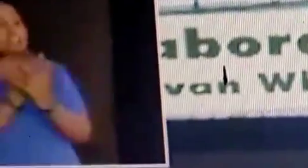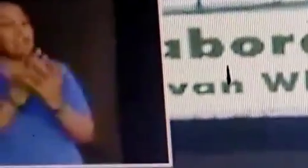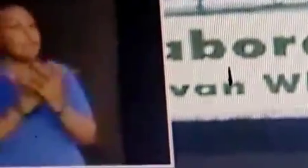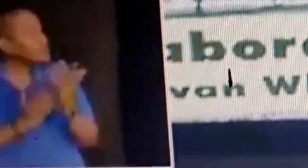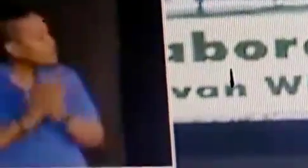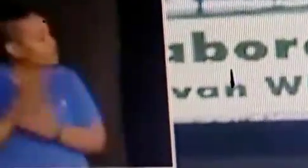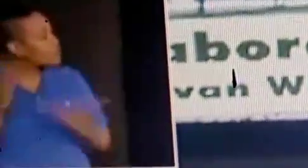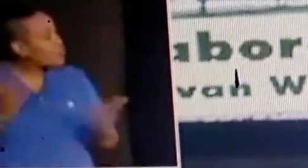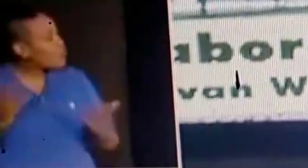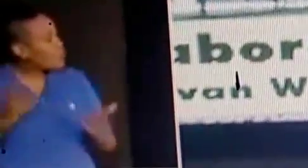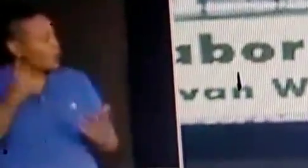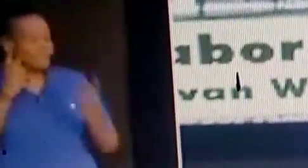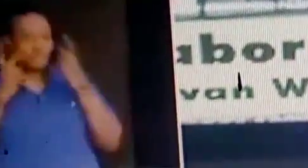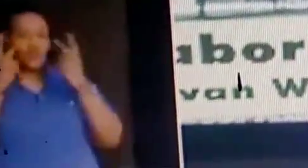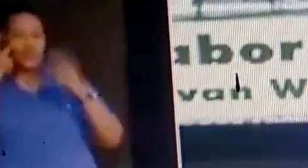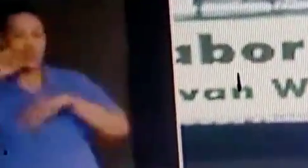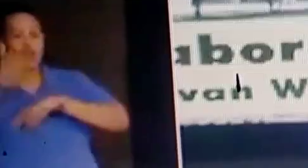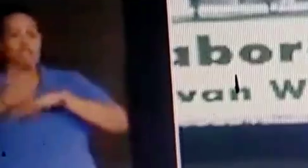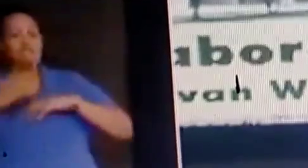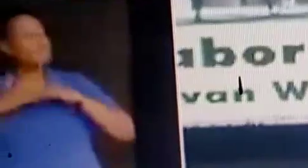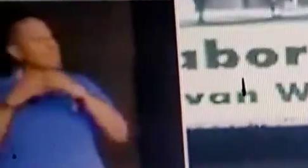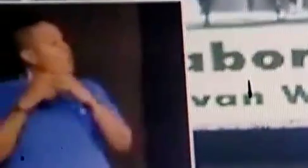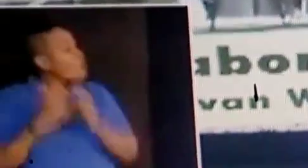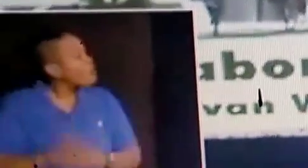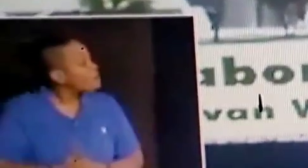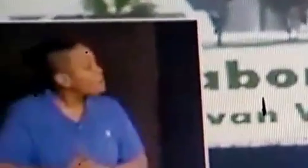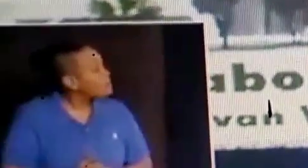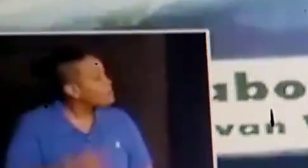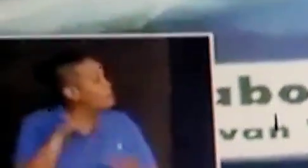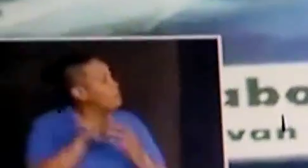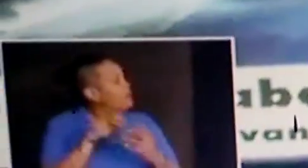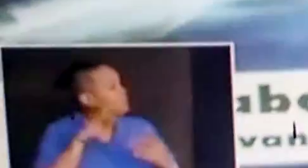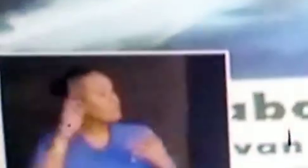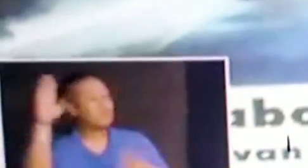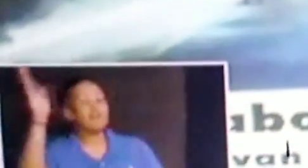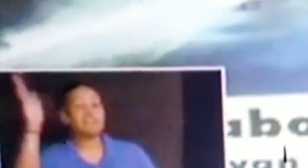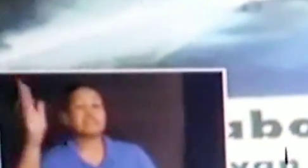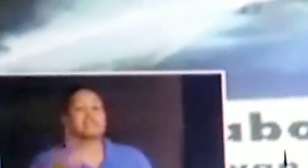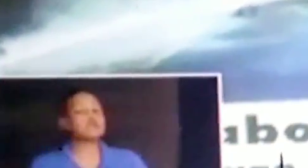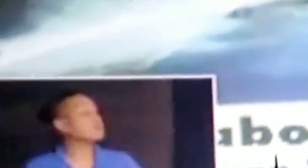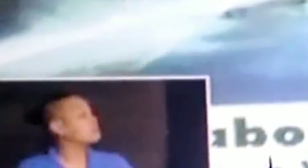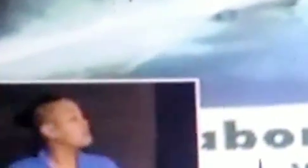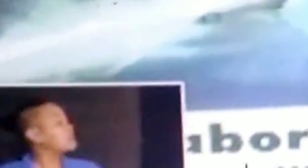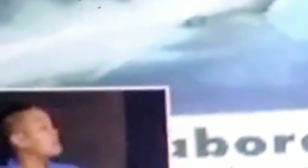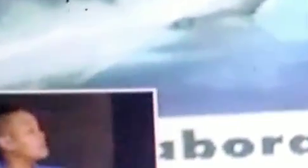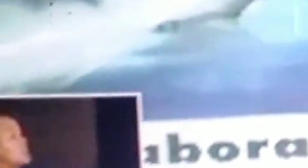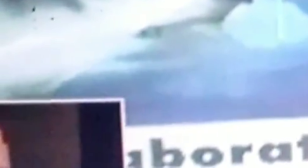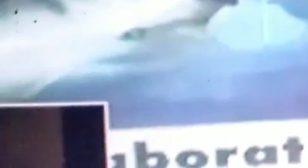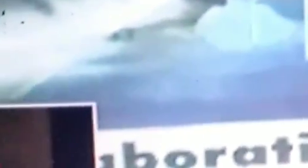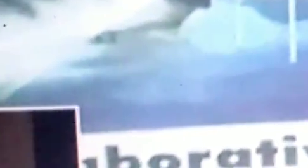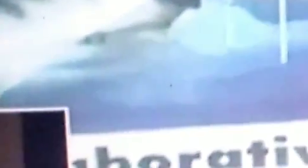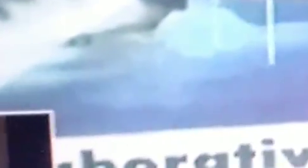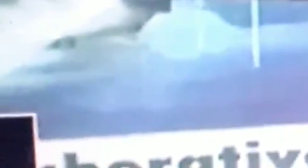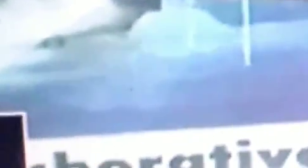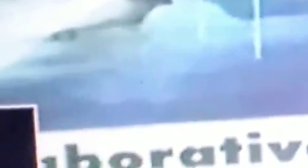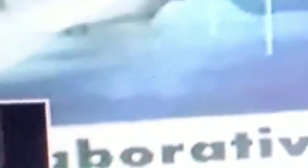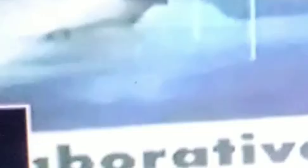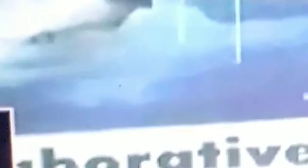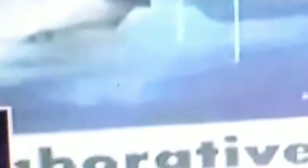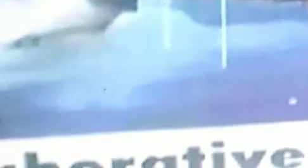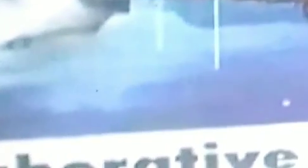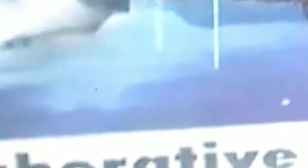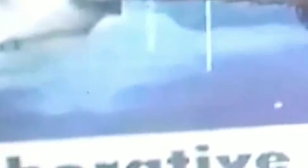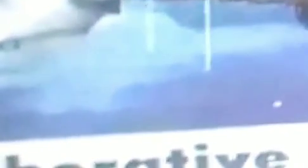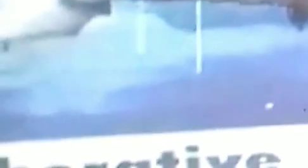aerial view that was formed, that formed part of the presentation. There is a direct and distinct reference to the work